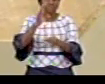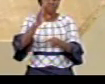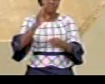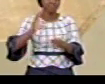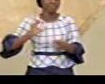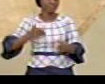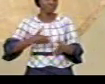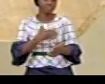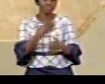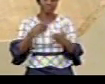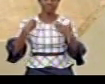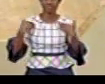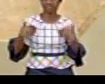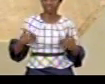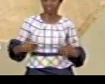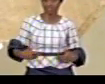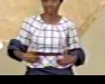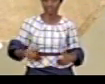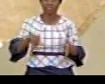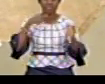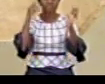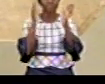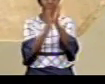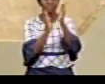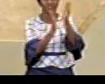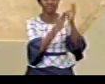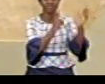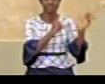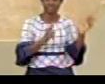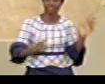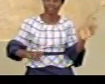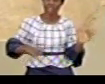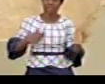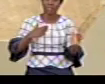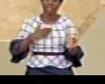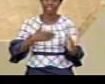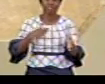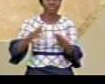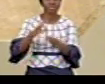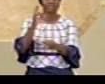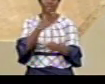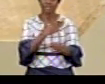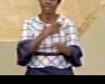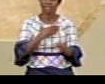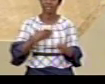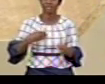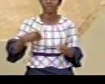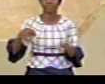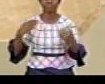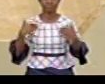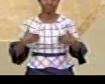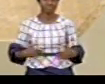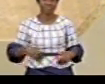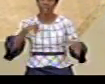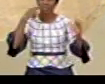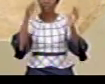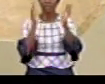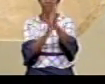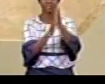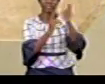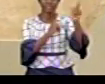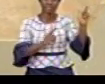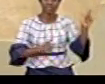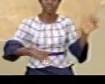body. Praise the Lord, my spirit, soul, and body. Praise the